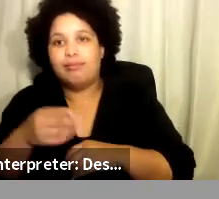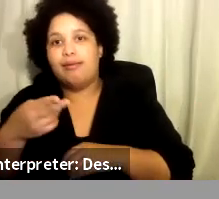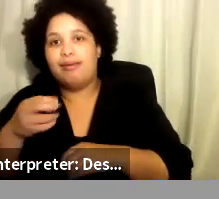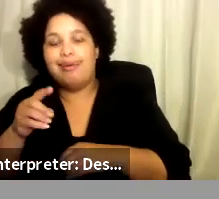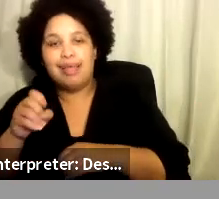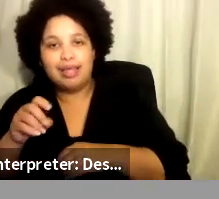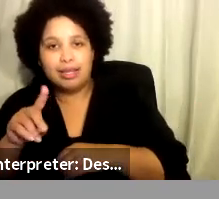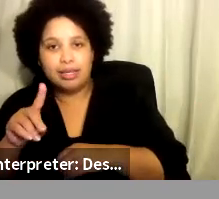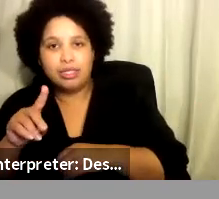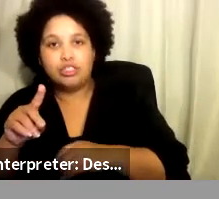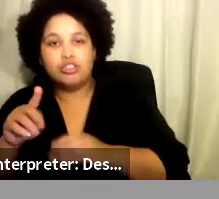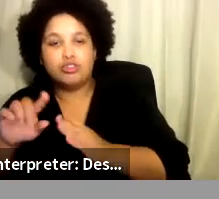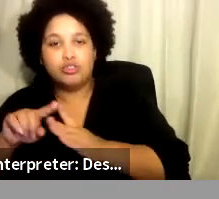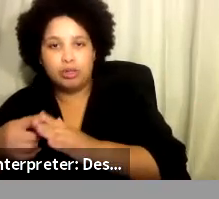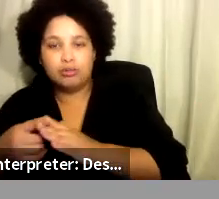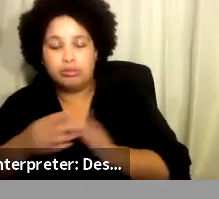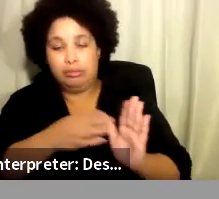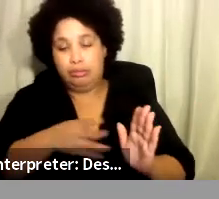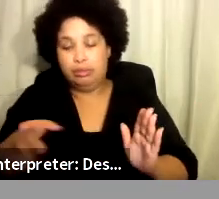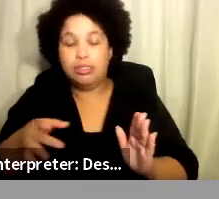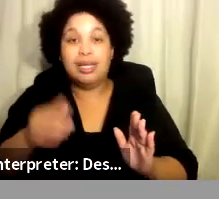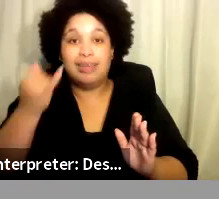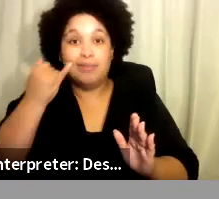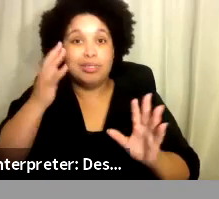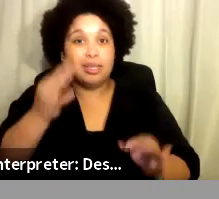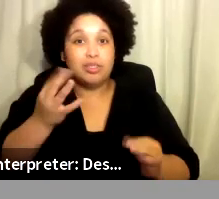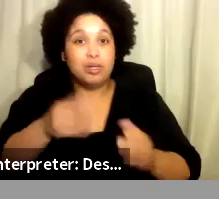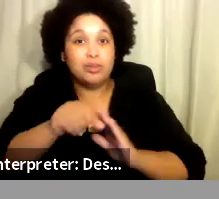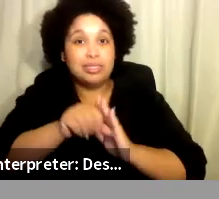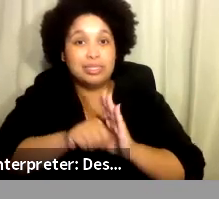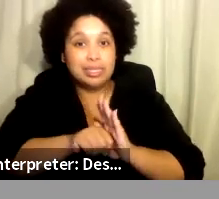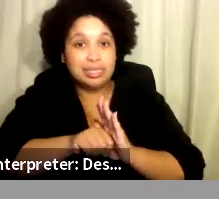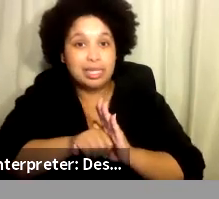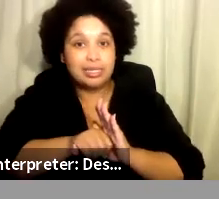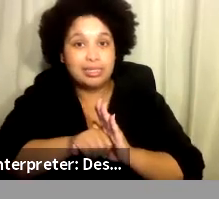a state preschool program, then we also need birth certificates for all of the siblings